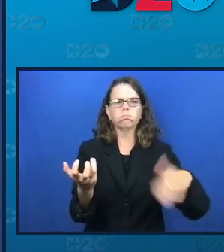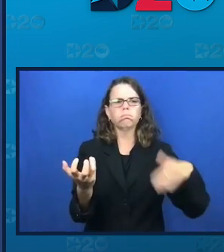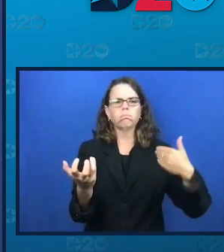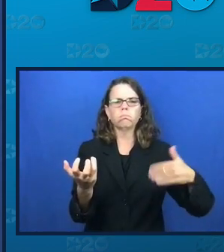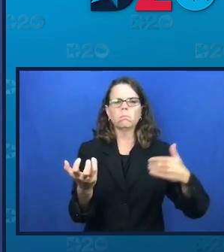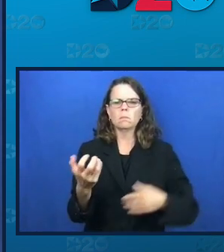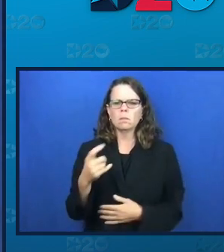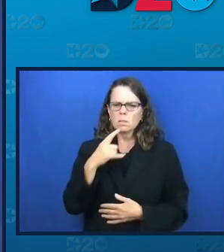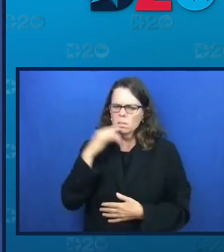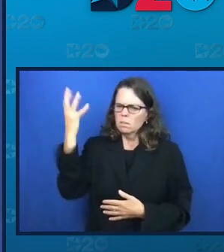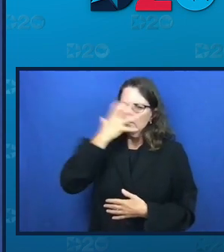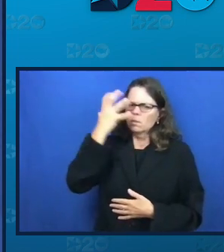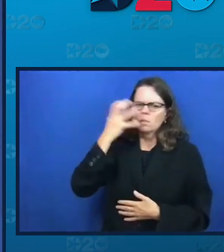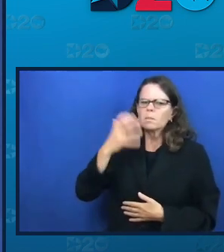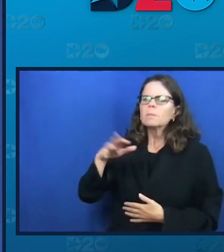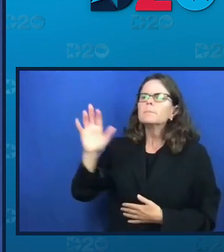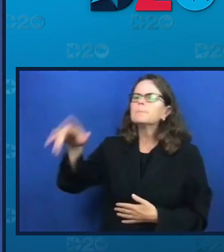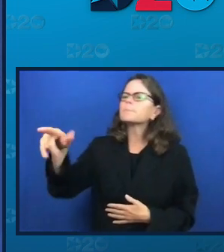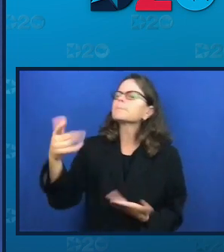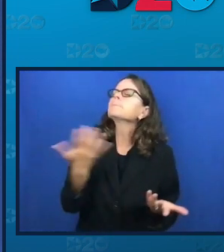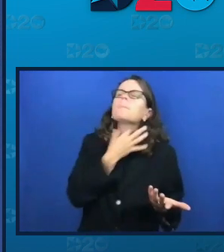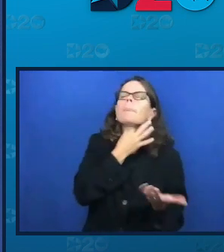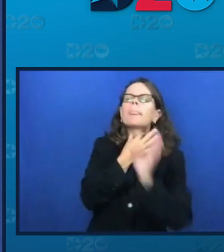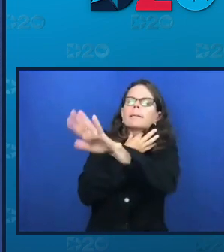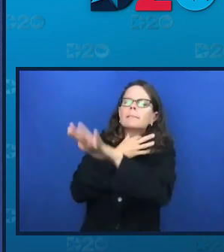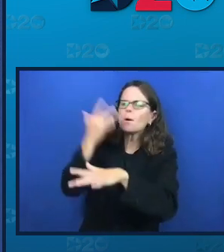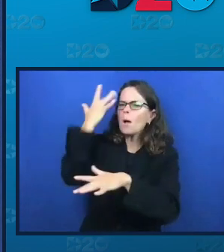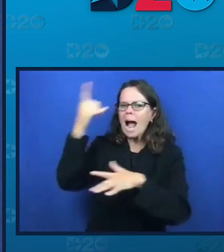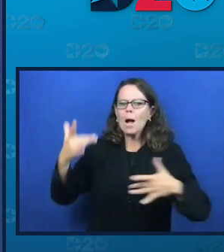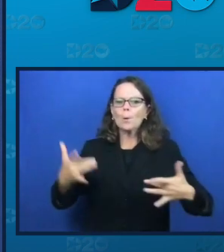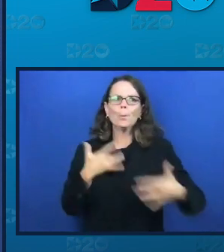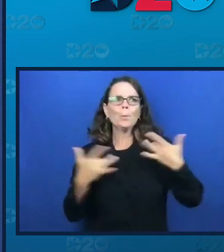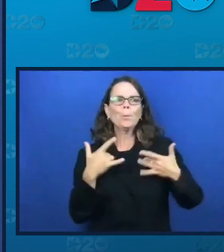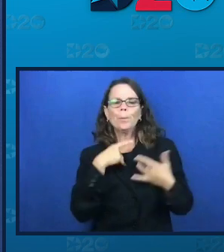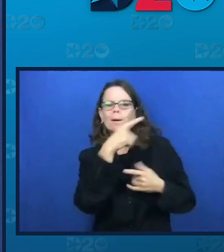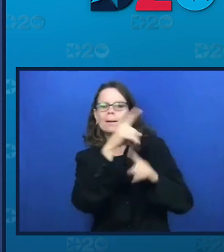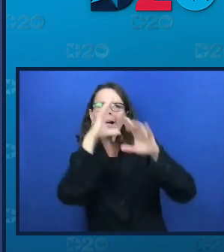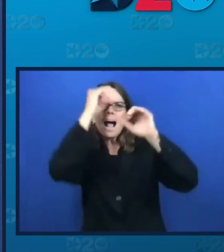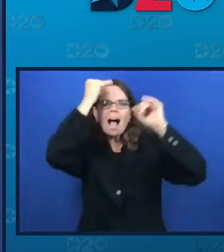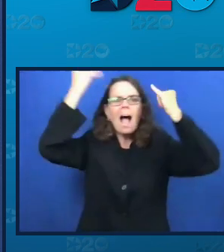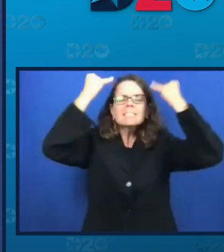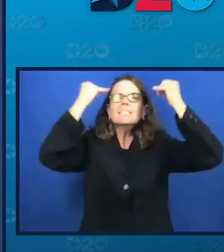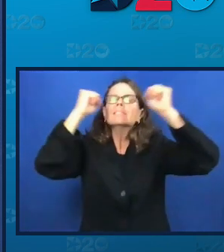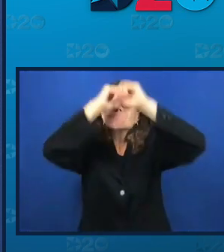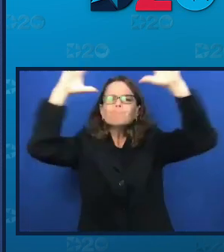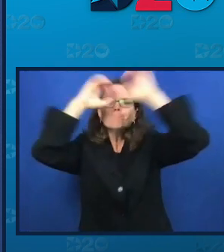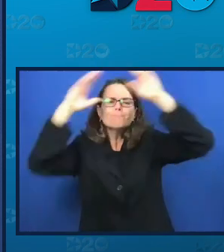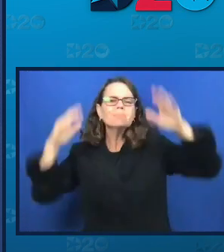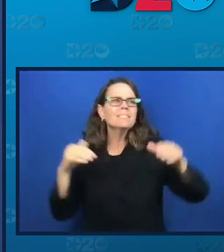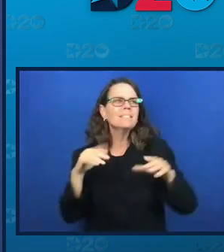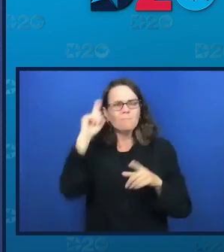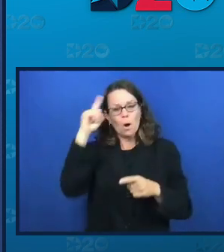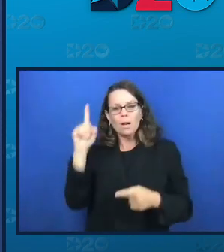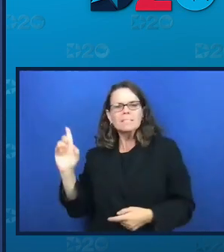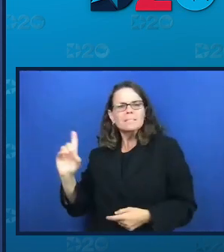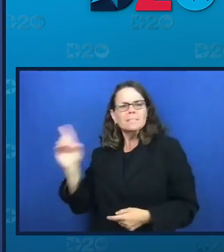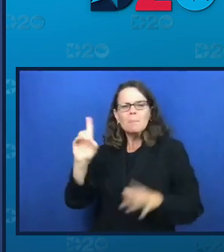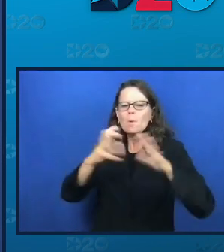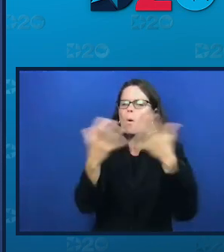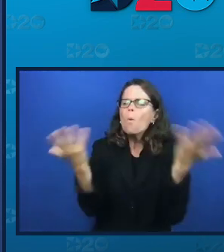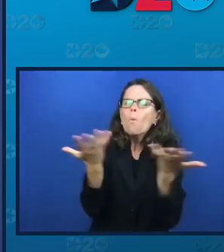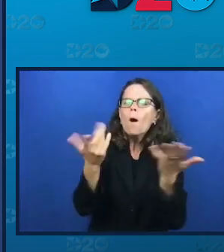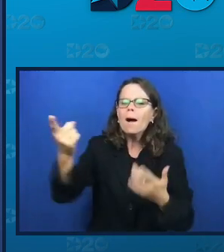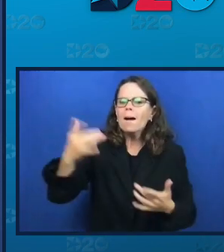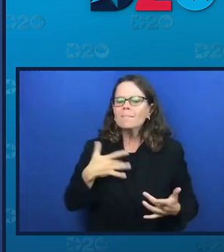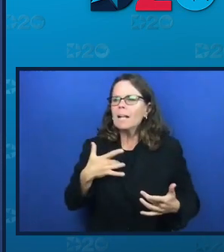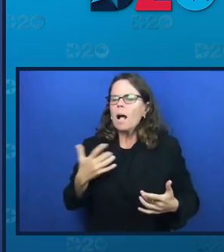inclusion of big ideas from all over the party into the future, into the next administration? The magic of Joe Biden